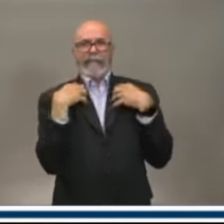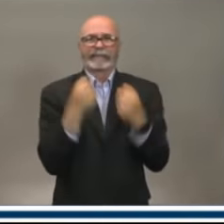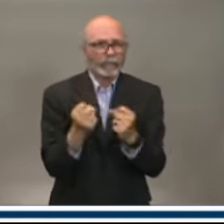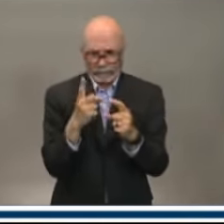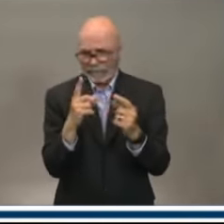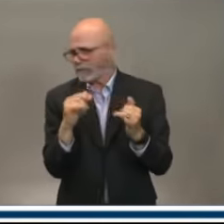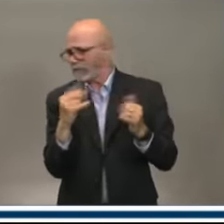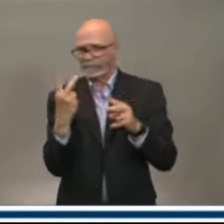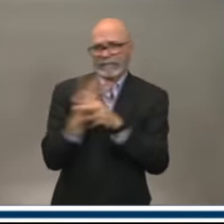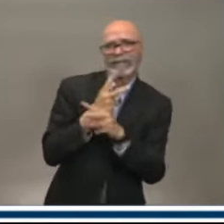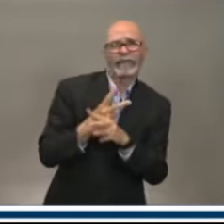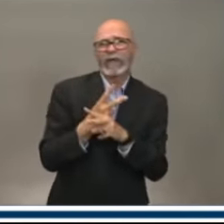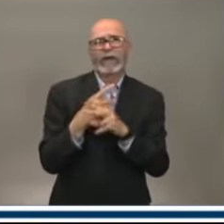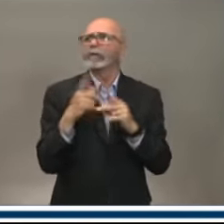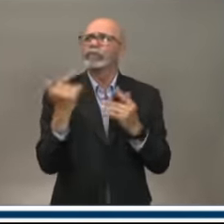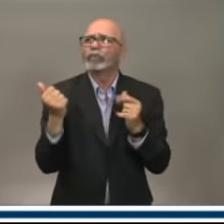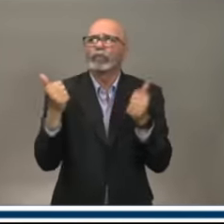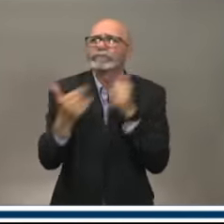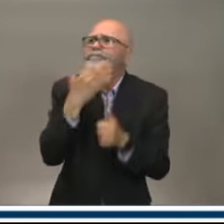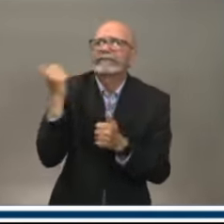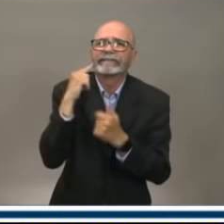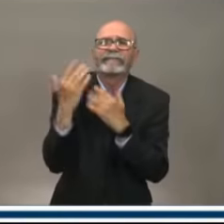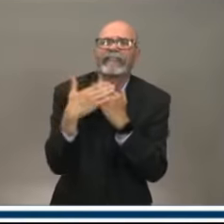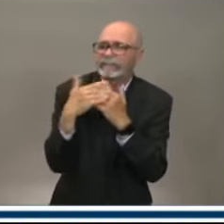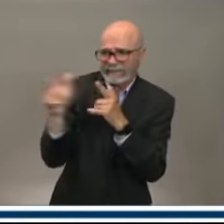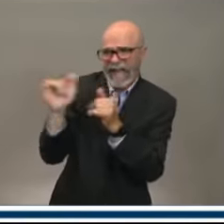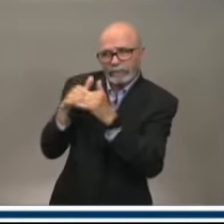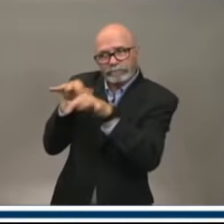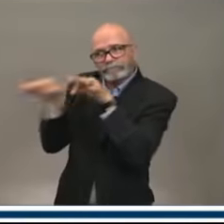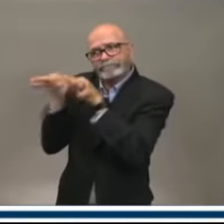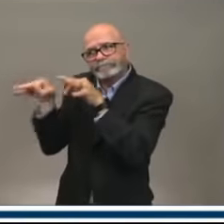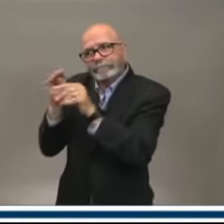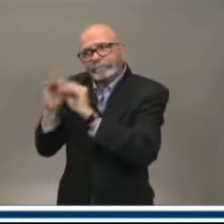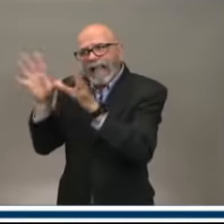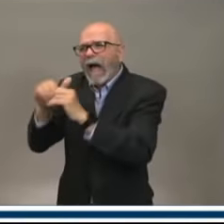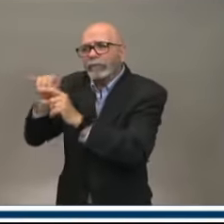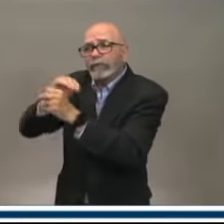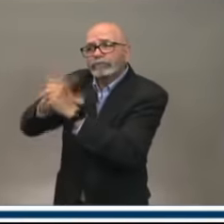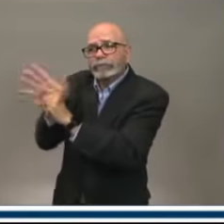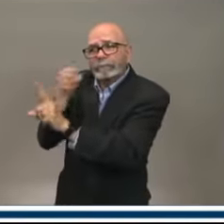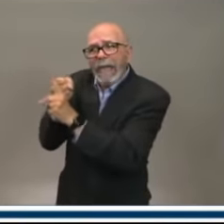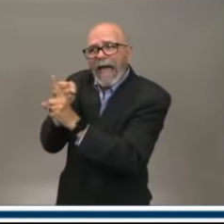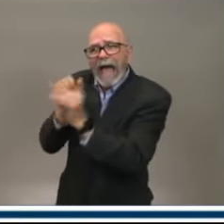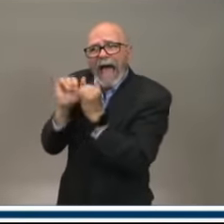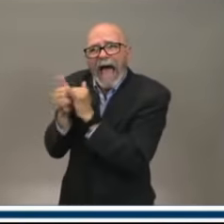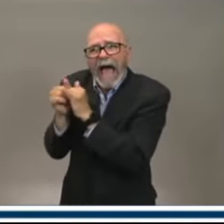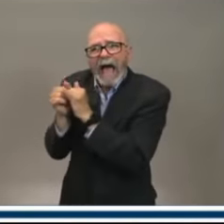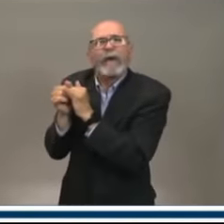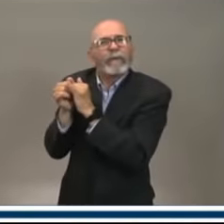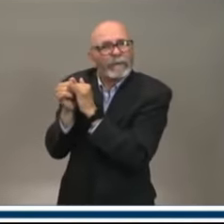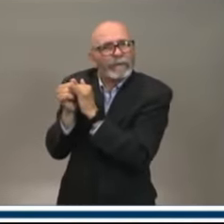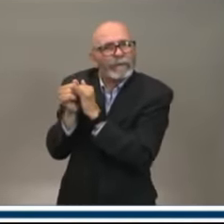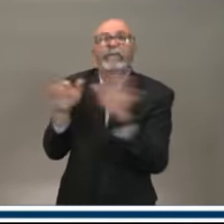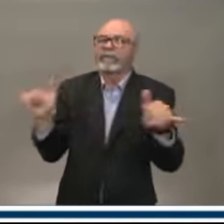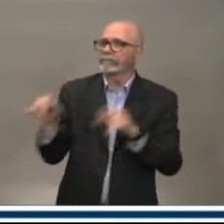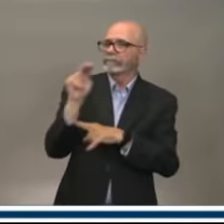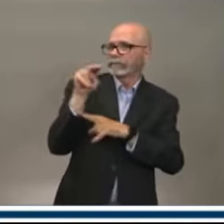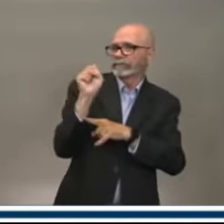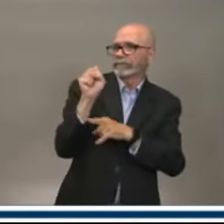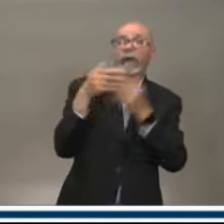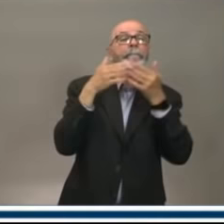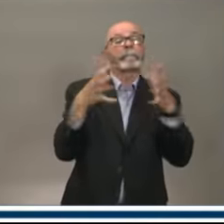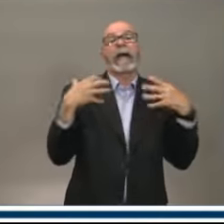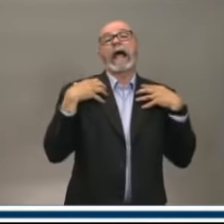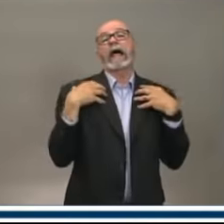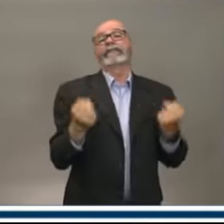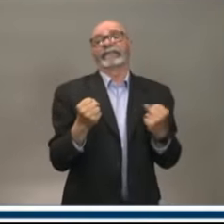limit the spread of COVID-19, and ultimately by our local Nova Scotia public health epidemiology and other